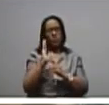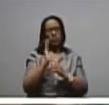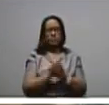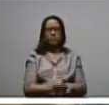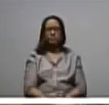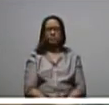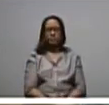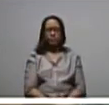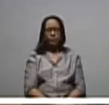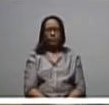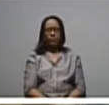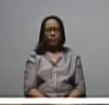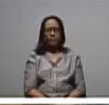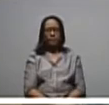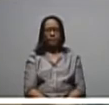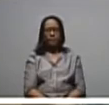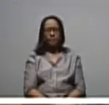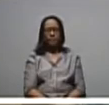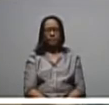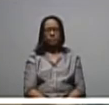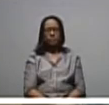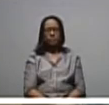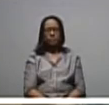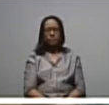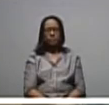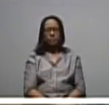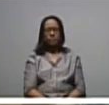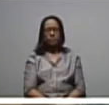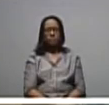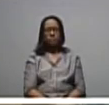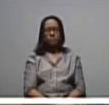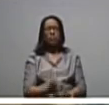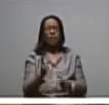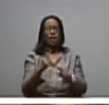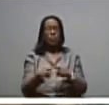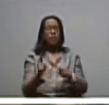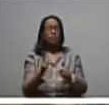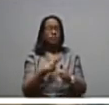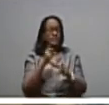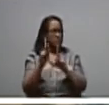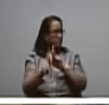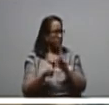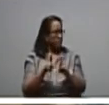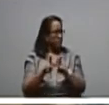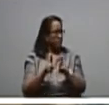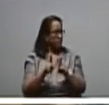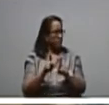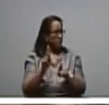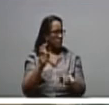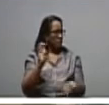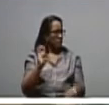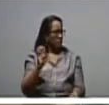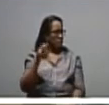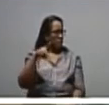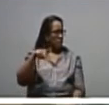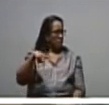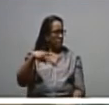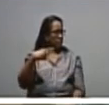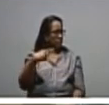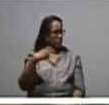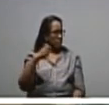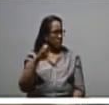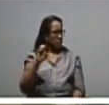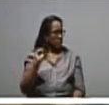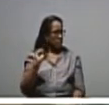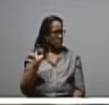addressed to the people of Ephesus, the Ephesians. And you know, I feel